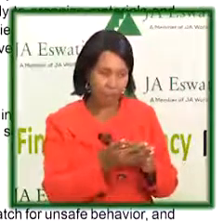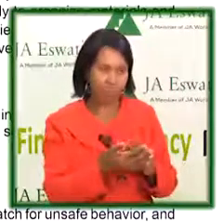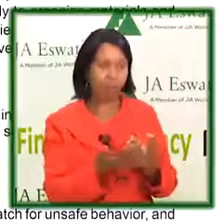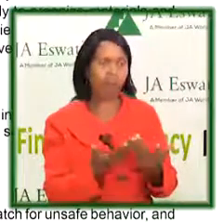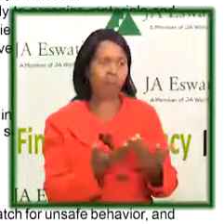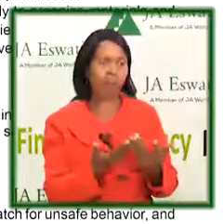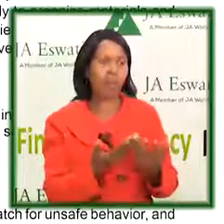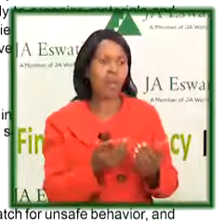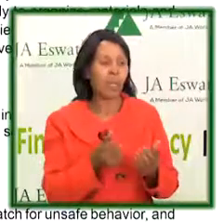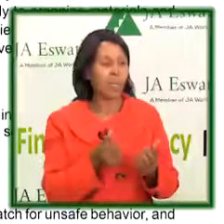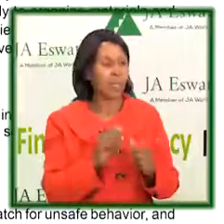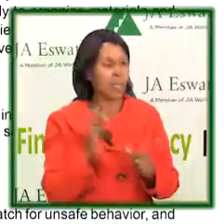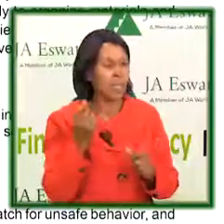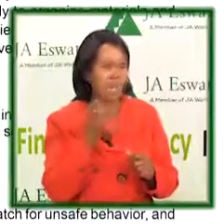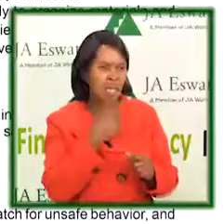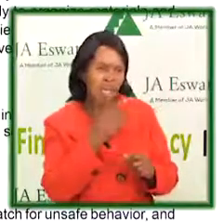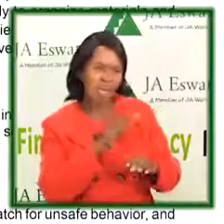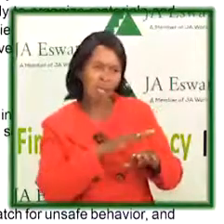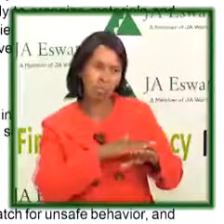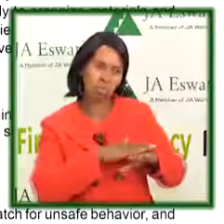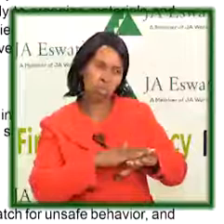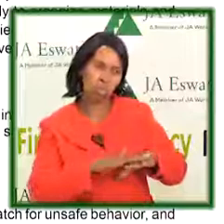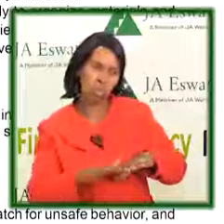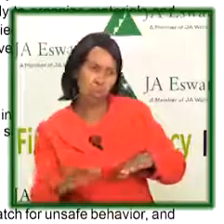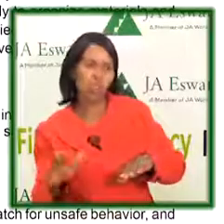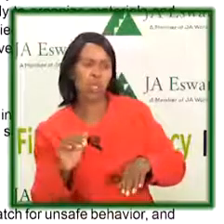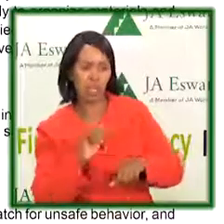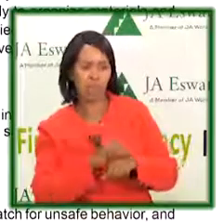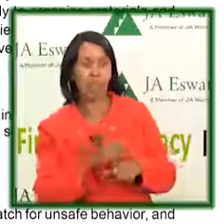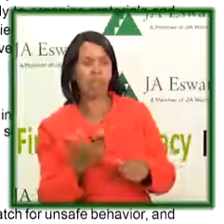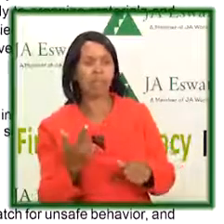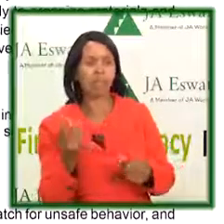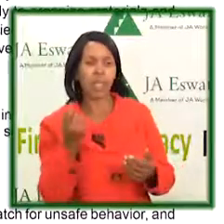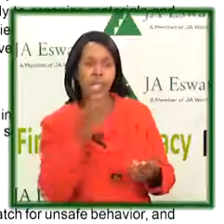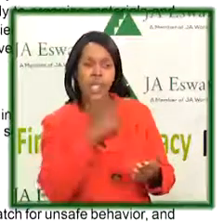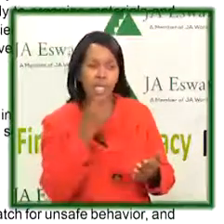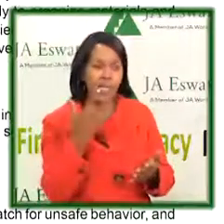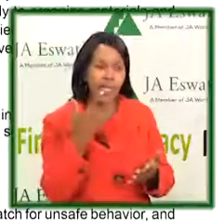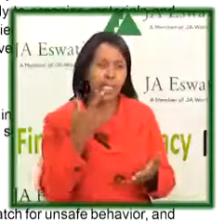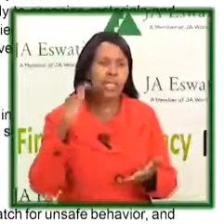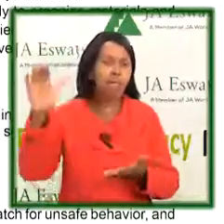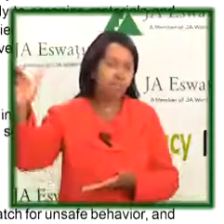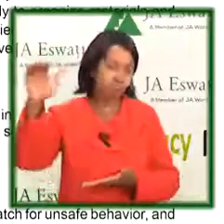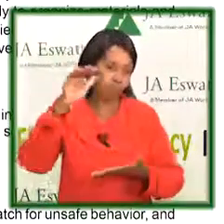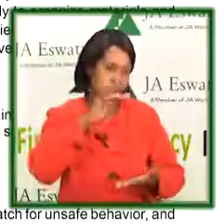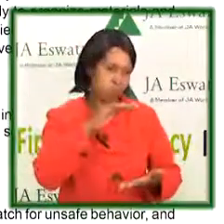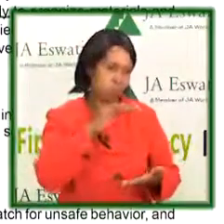don't find yourself having a lot of customers who have ordered some things and you cannot